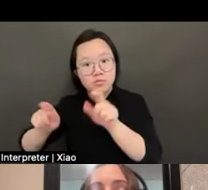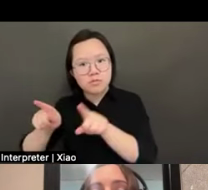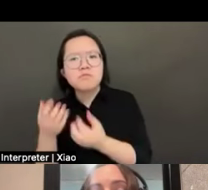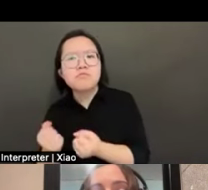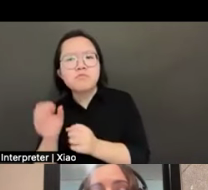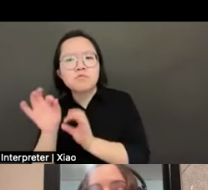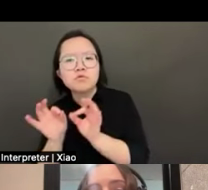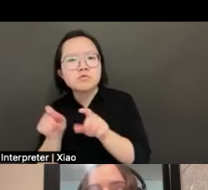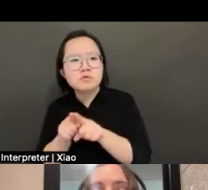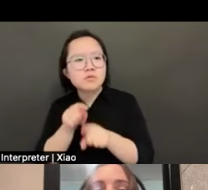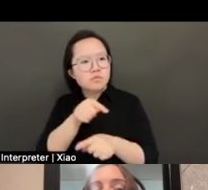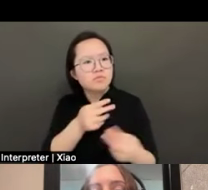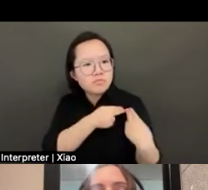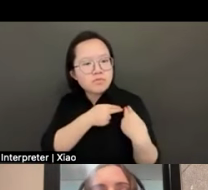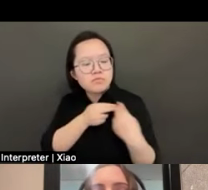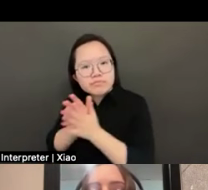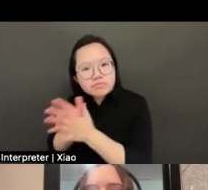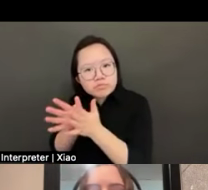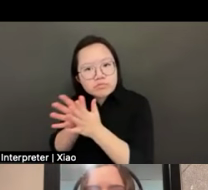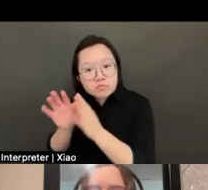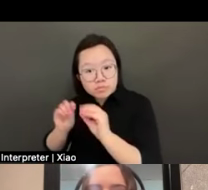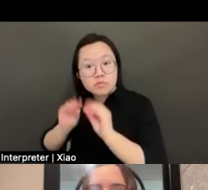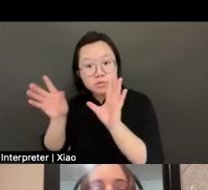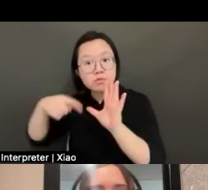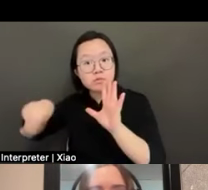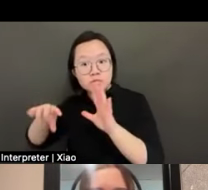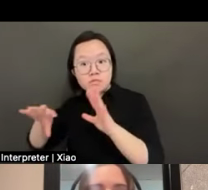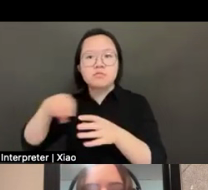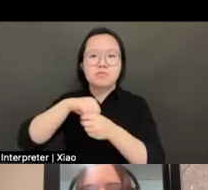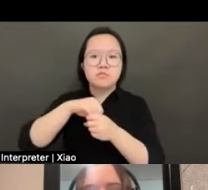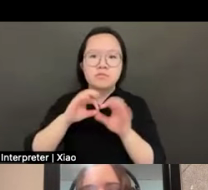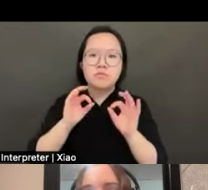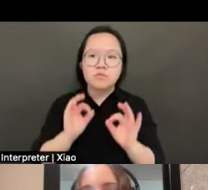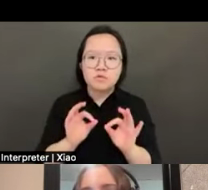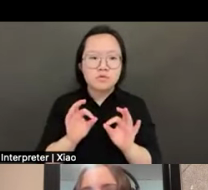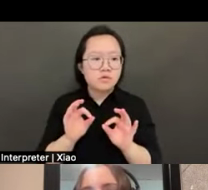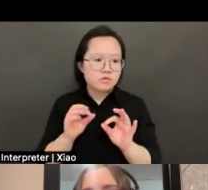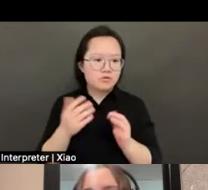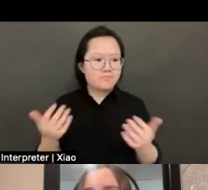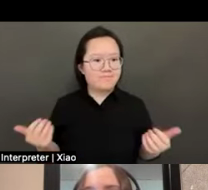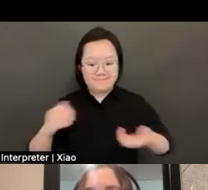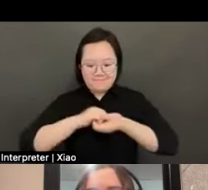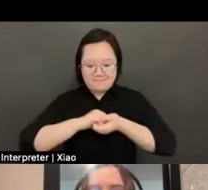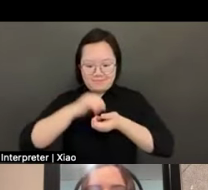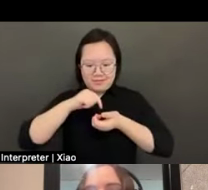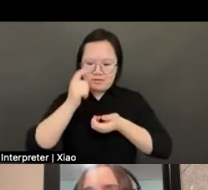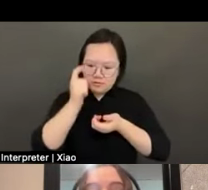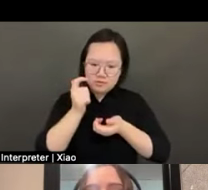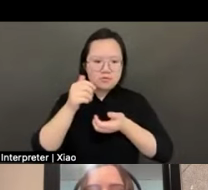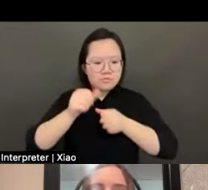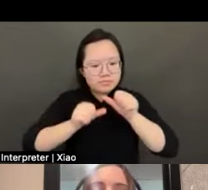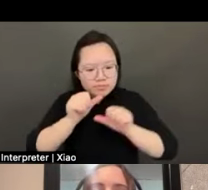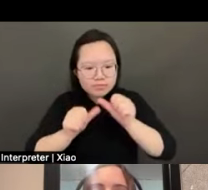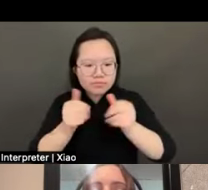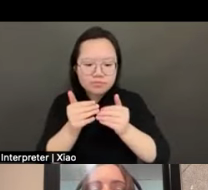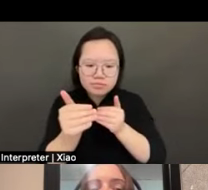the monitoring and evaluation question, but this is also something that can be a bit more qualitative if you don't only want to use quantitative data or